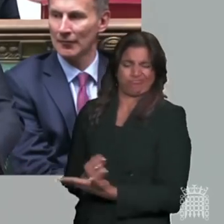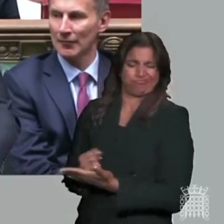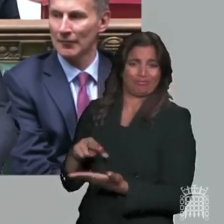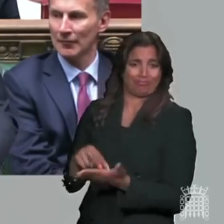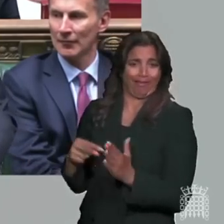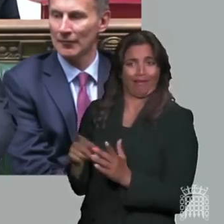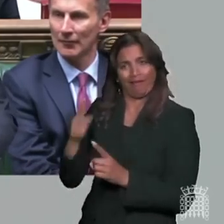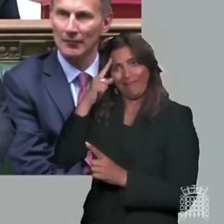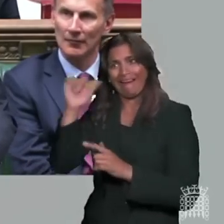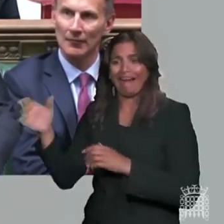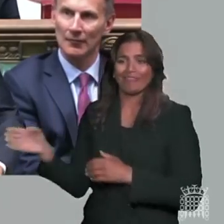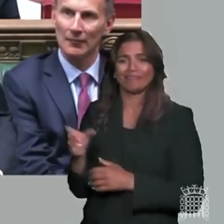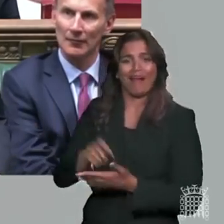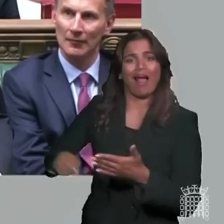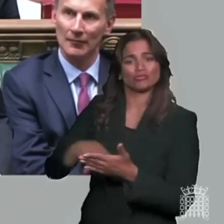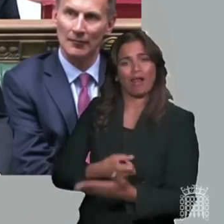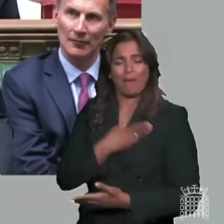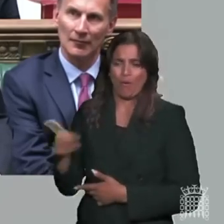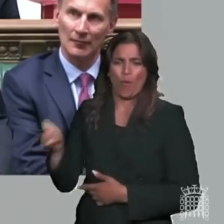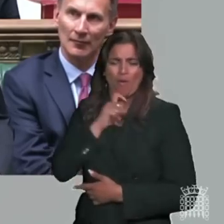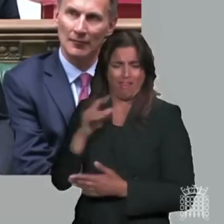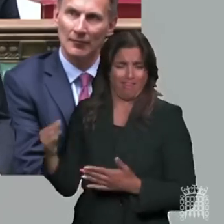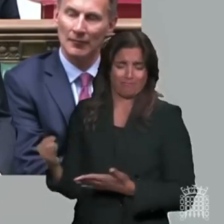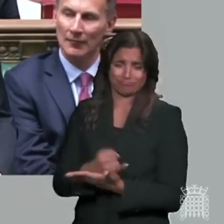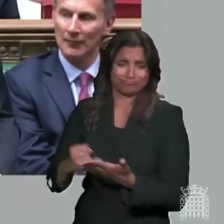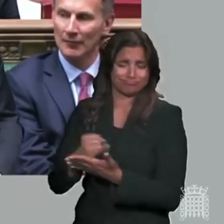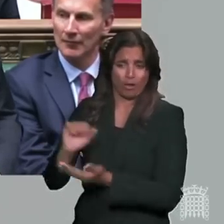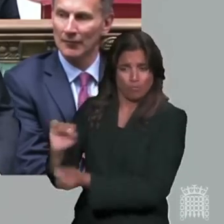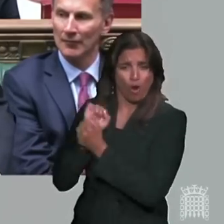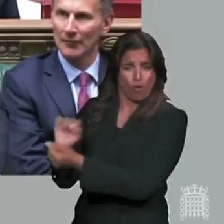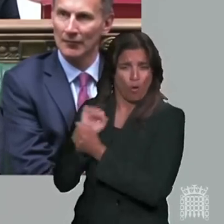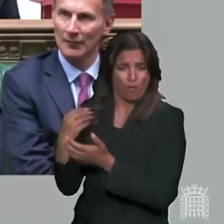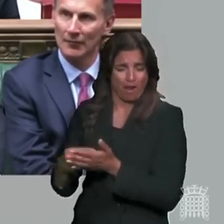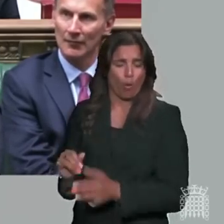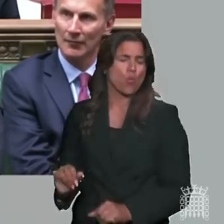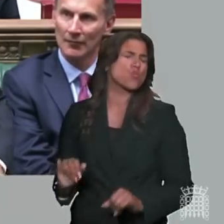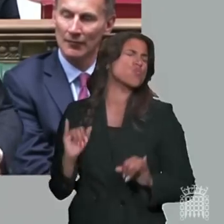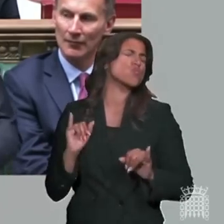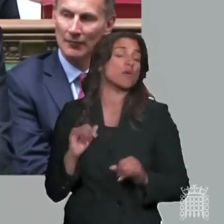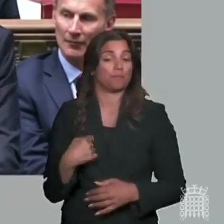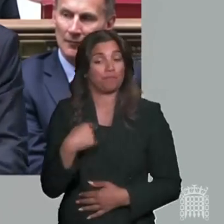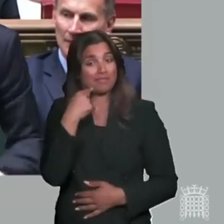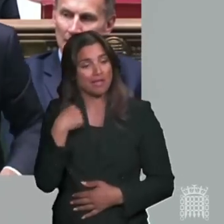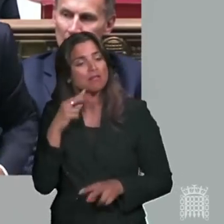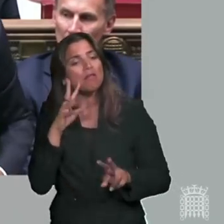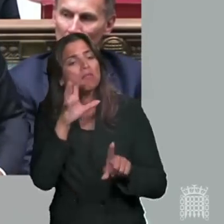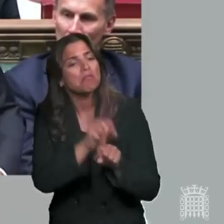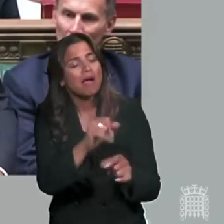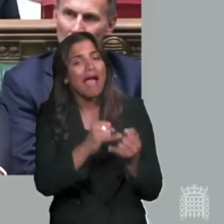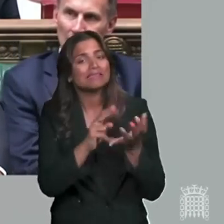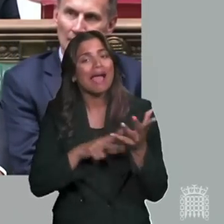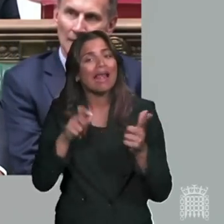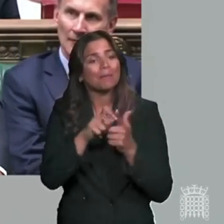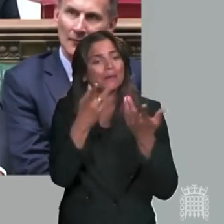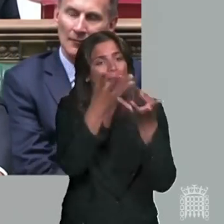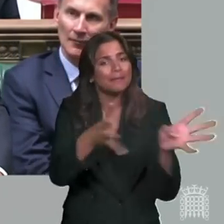these are the issues that we should be focused on. I saw that the SNP yesterday, Mr. Speaker, had a meeting to discuss their future, but